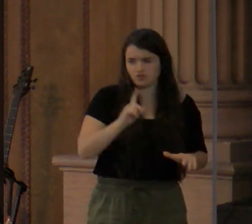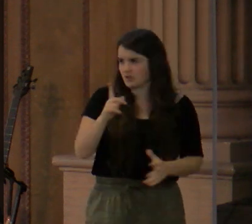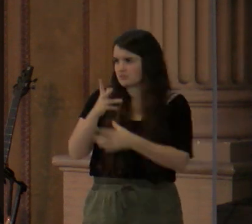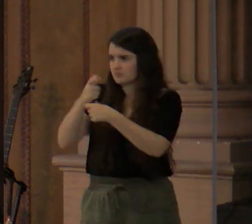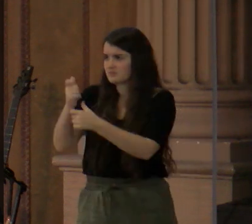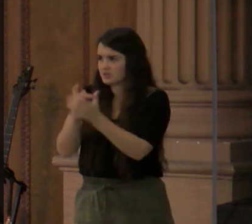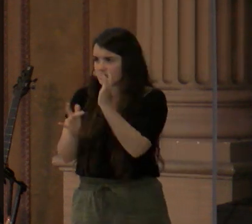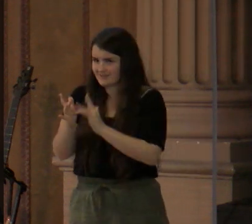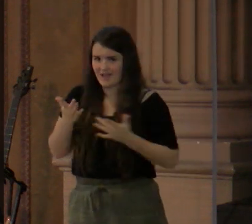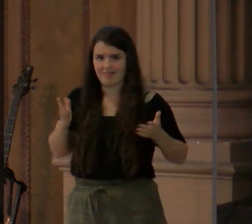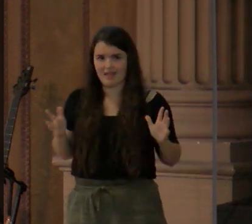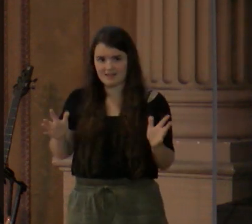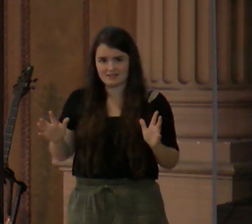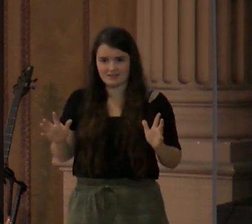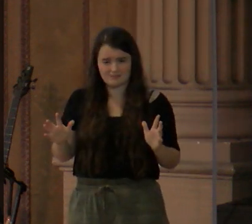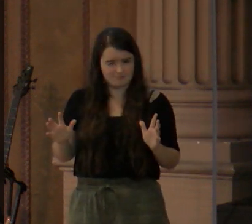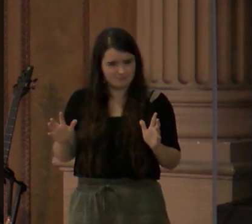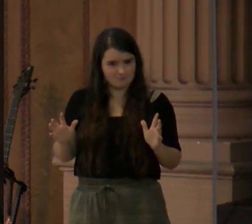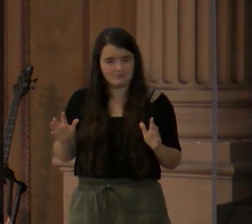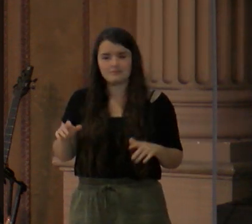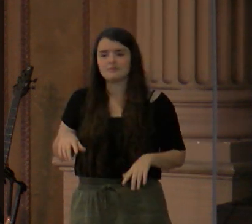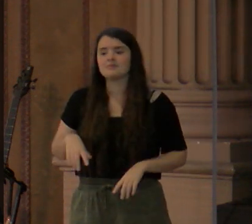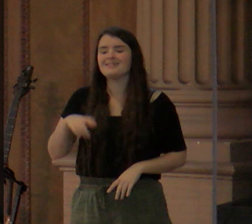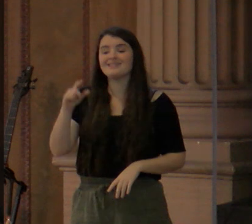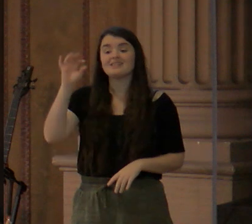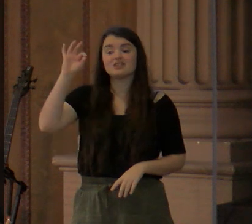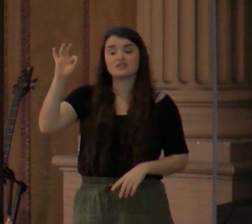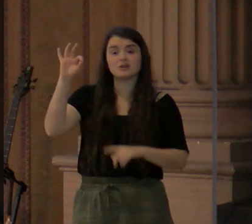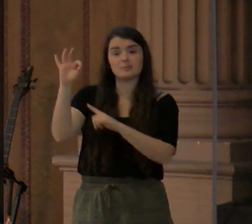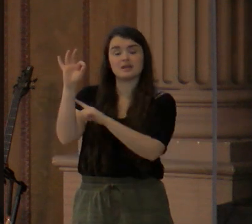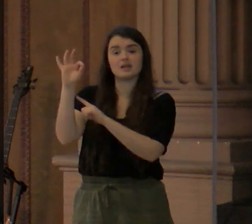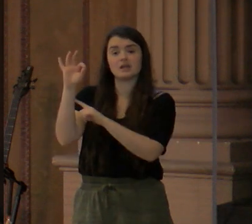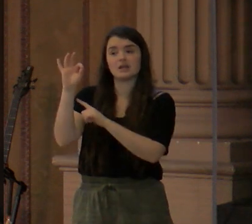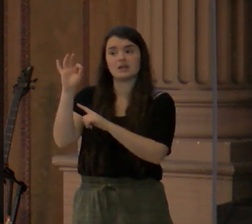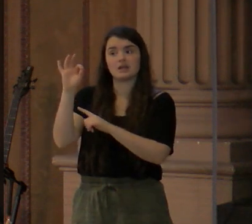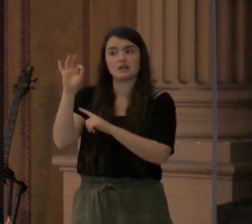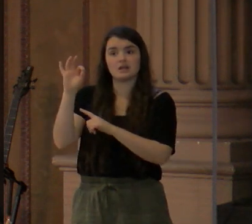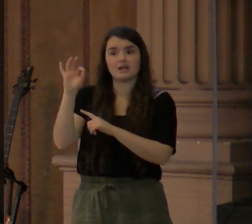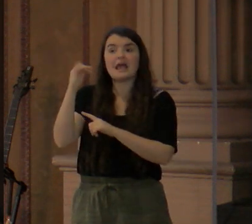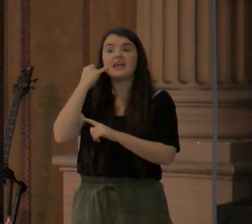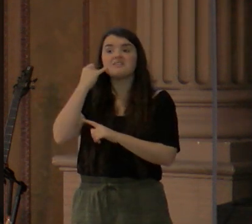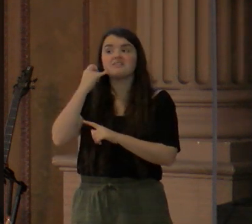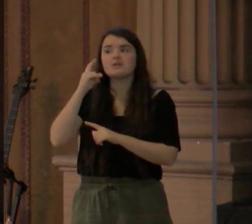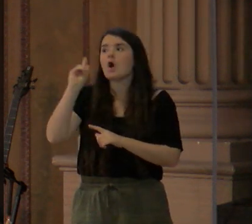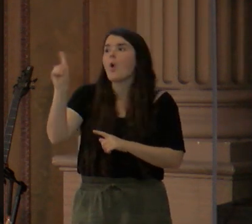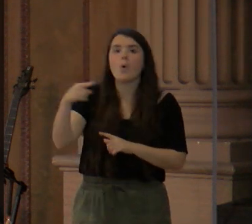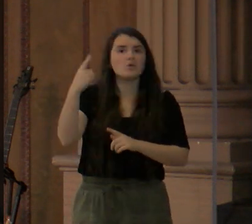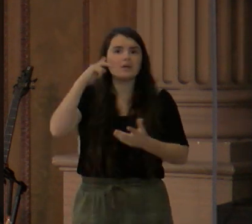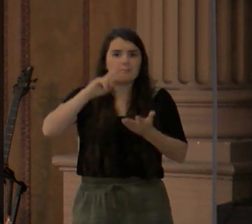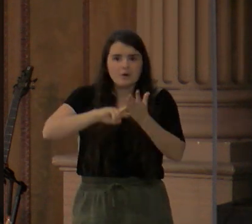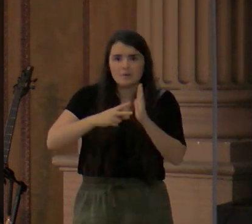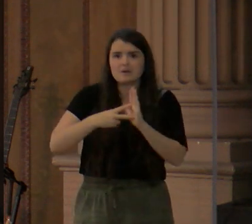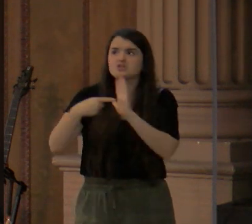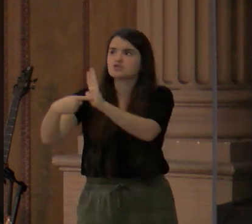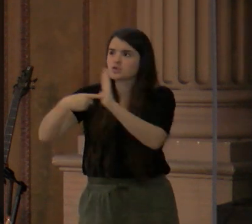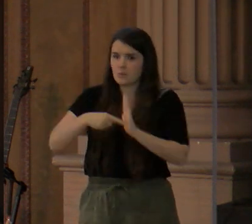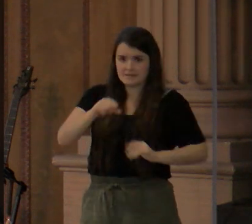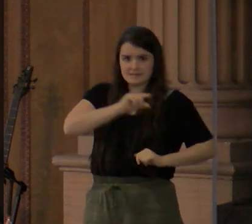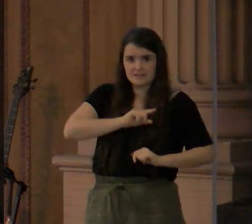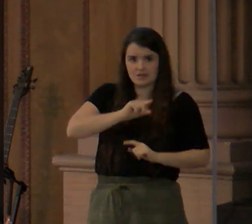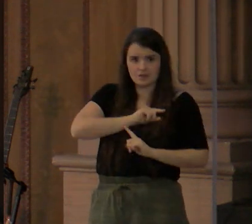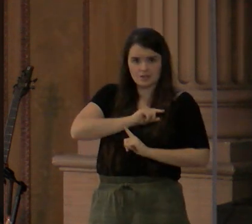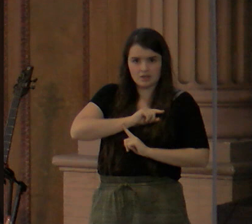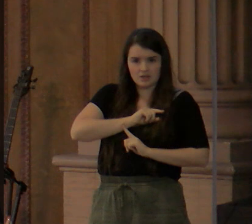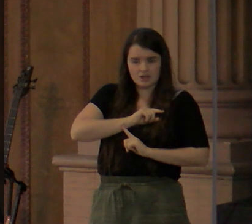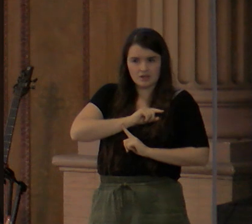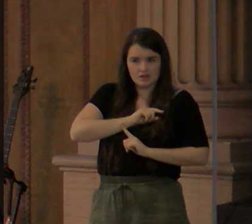Well, if the whole point of the Sermon on the Mount was only to show us our guilt, then how would we make sense of